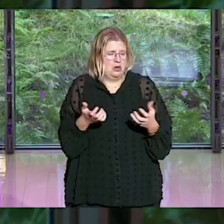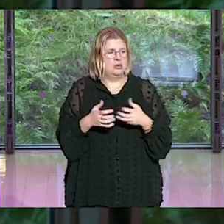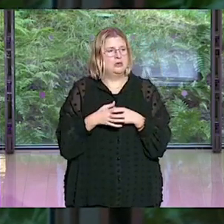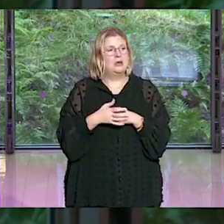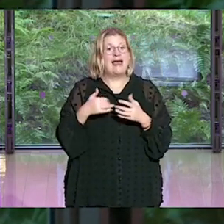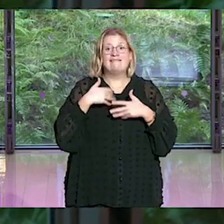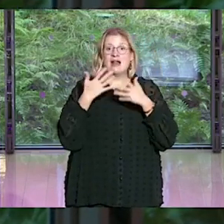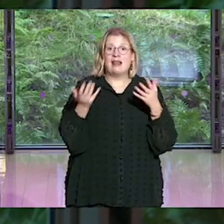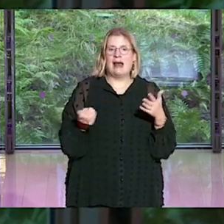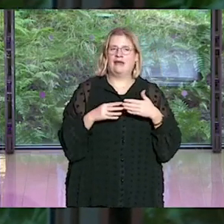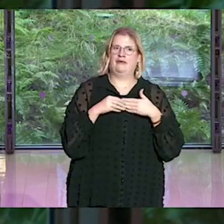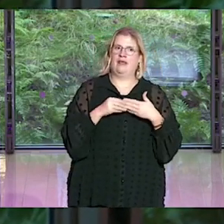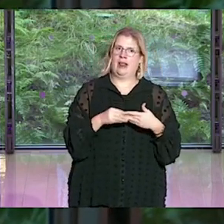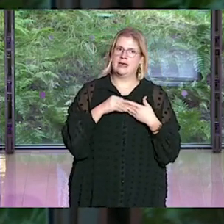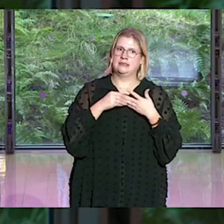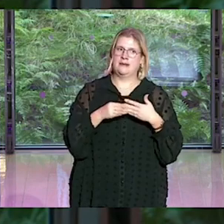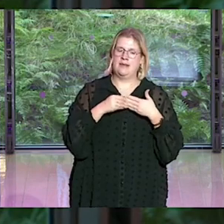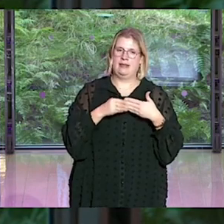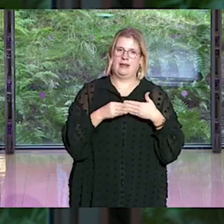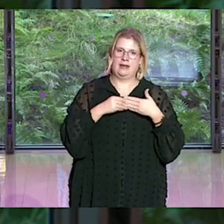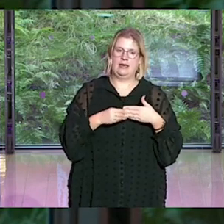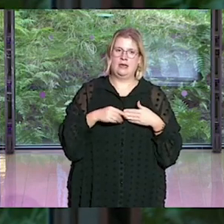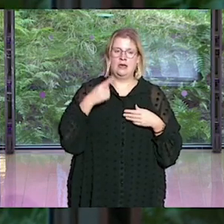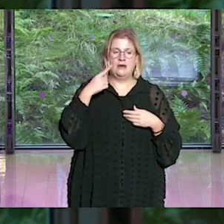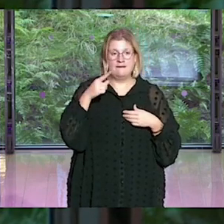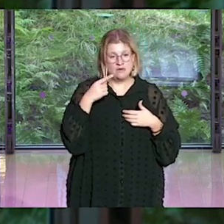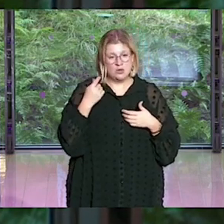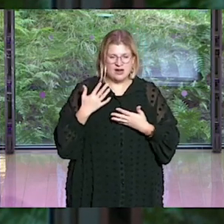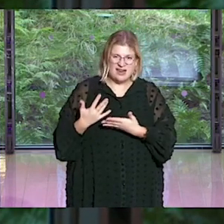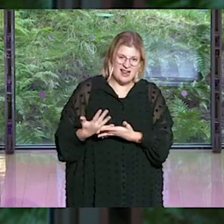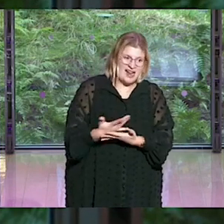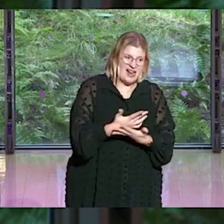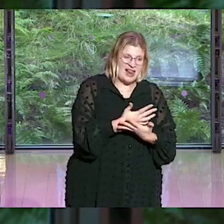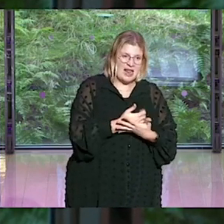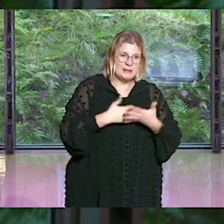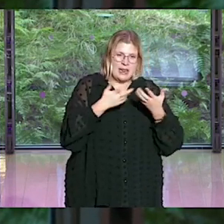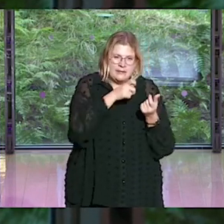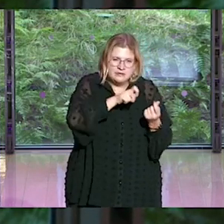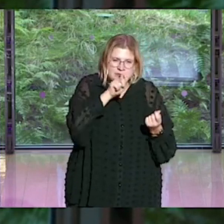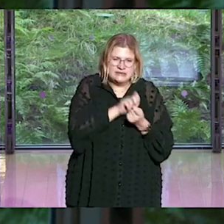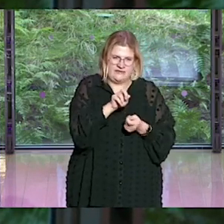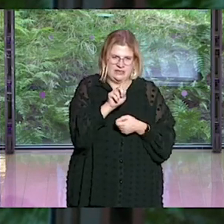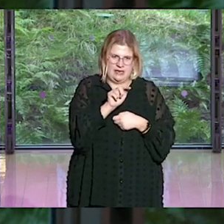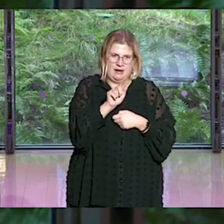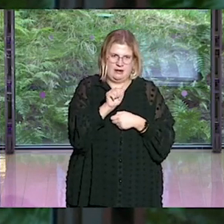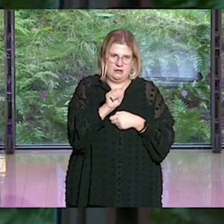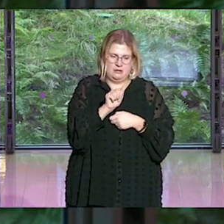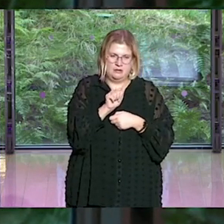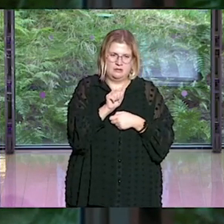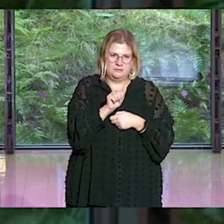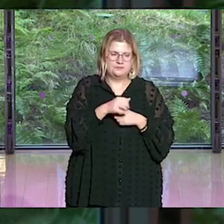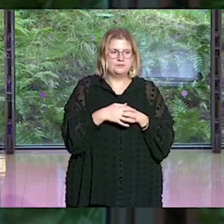So there's a lot of flexibility there to be collecting really granular data.